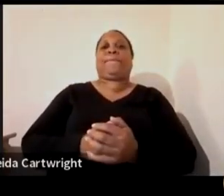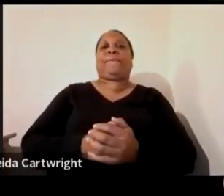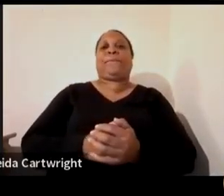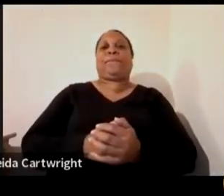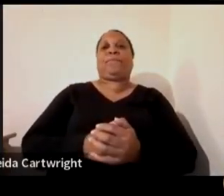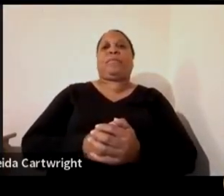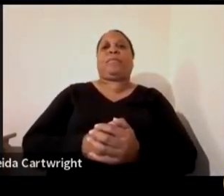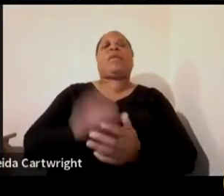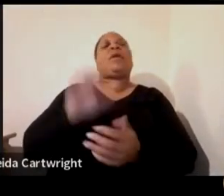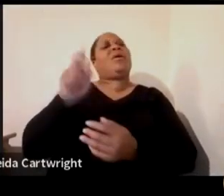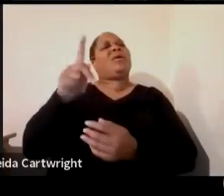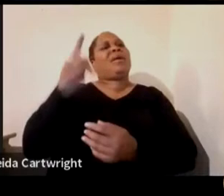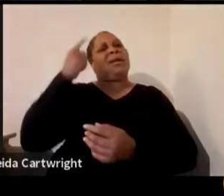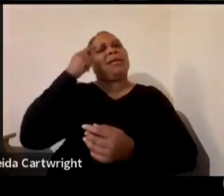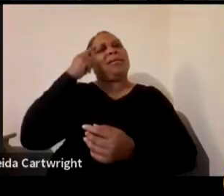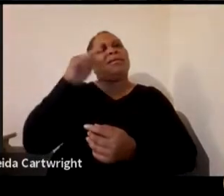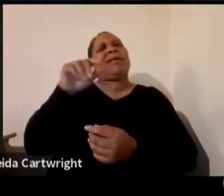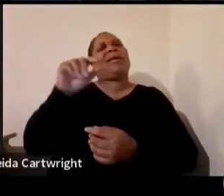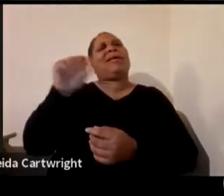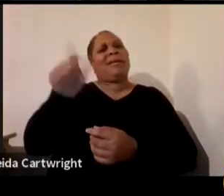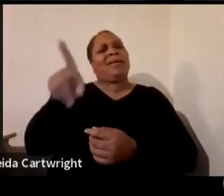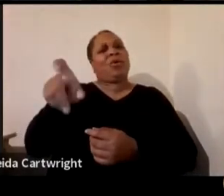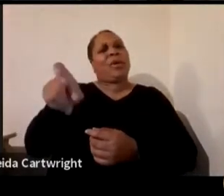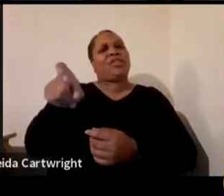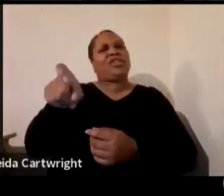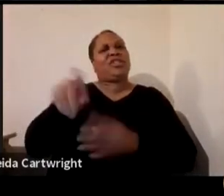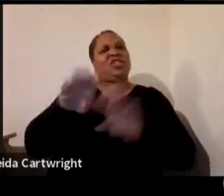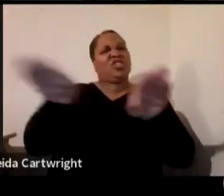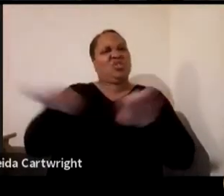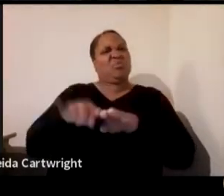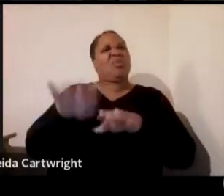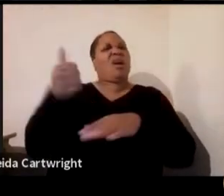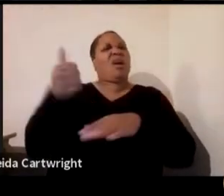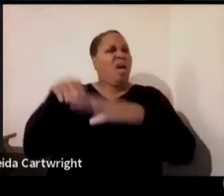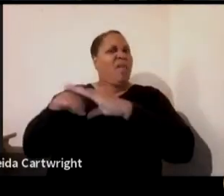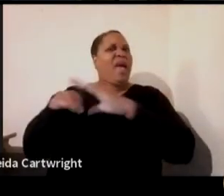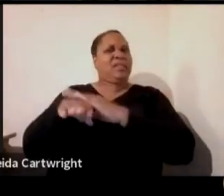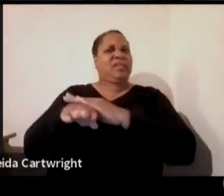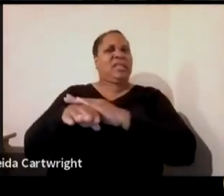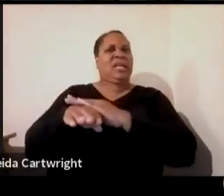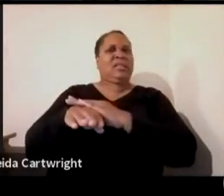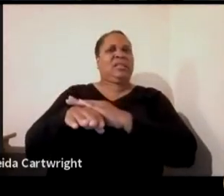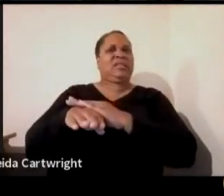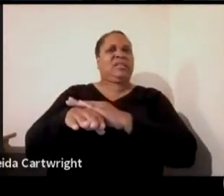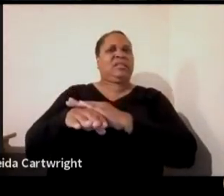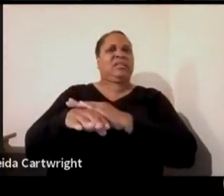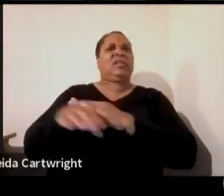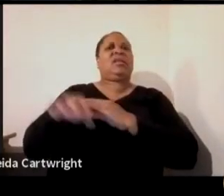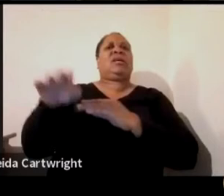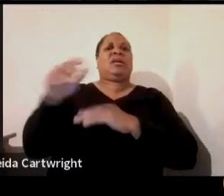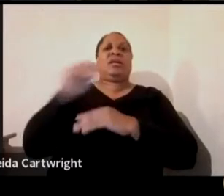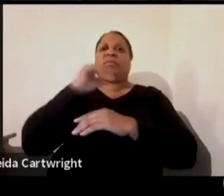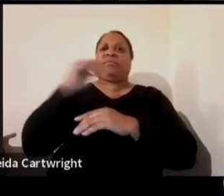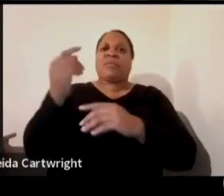this is another one for you. Does Bermuda have access to other vaccines other than the one currently on the